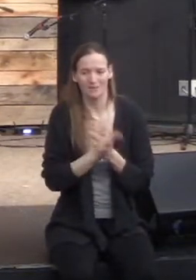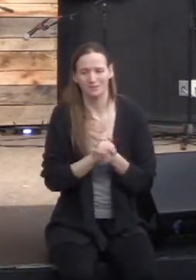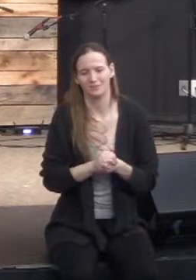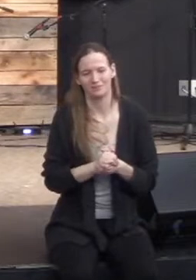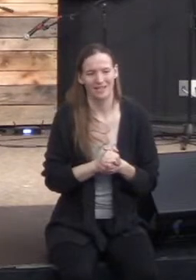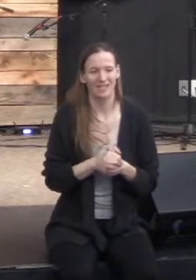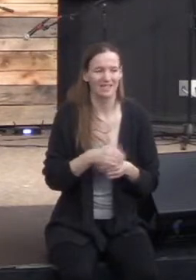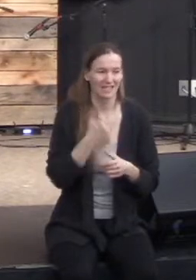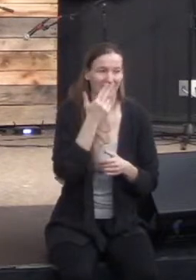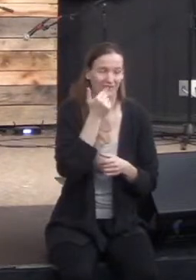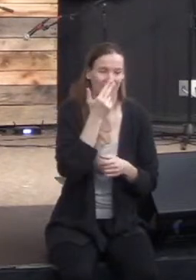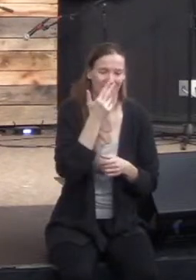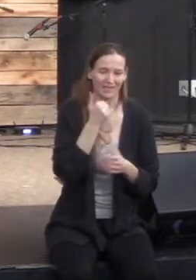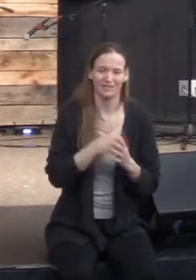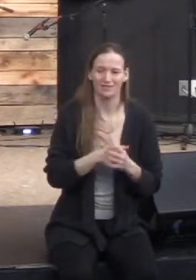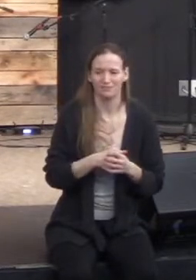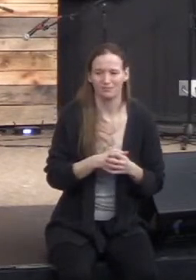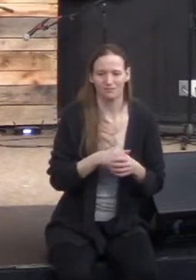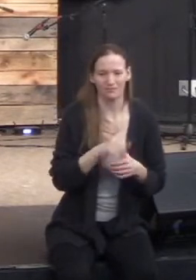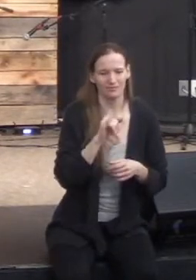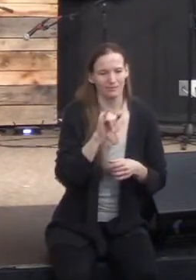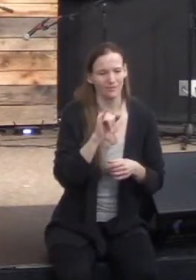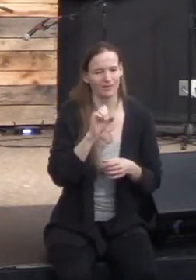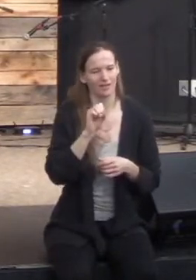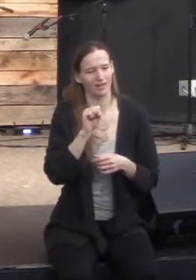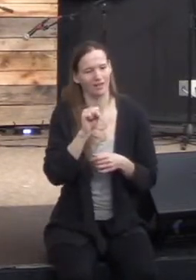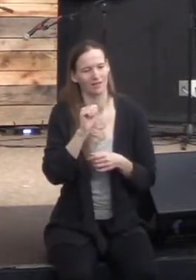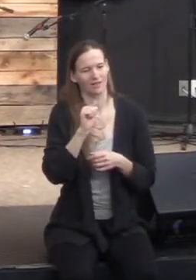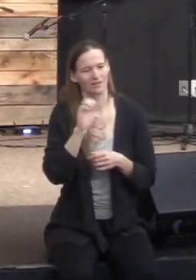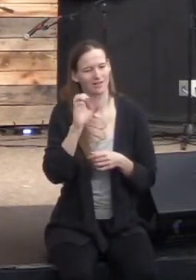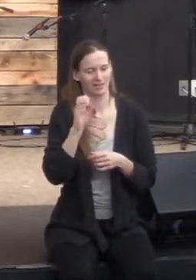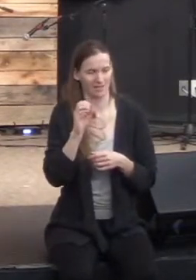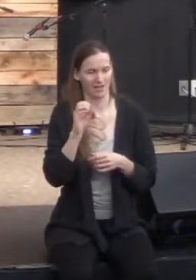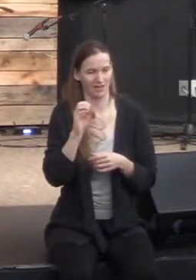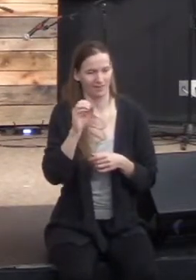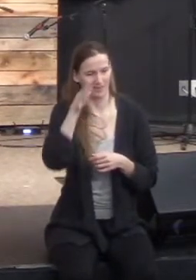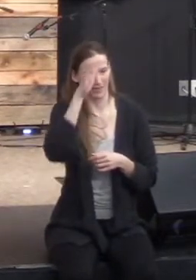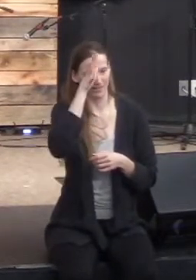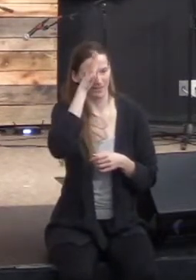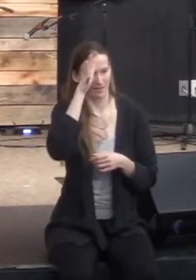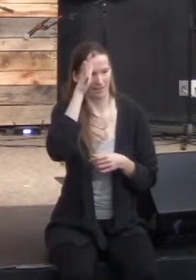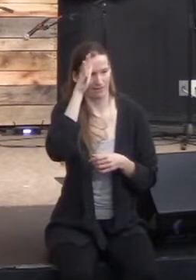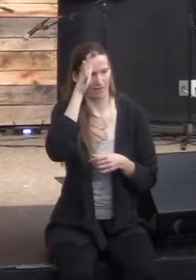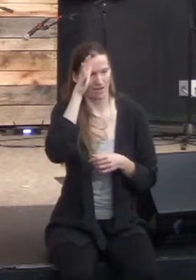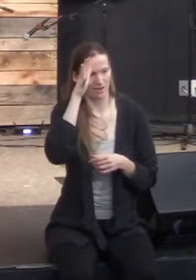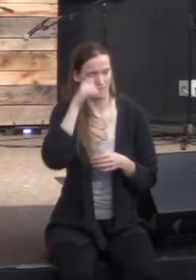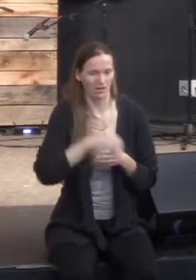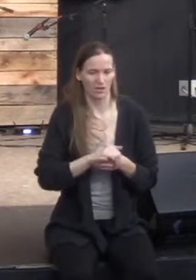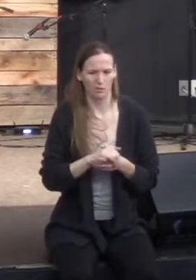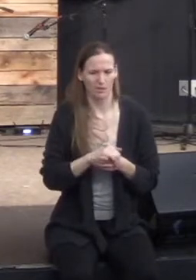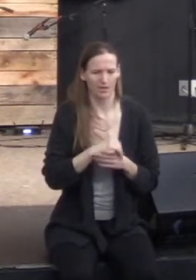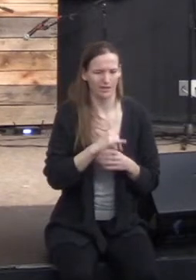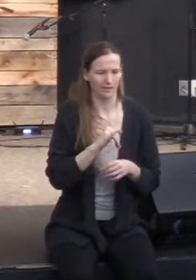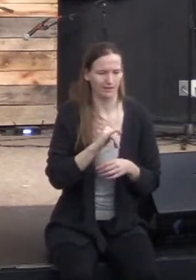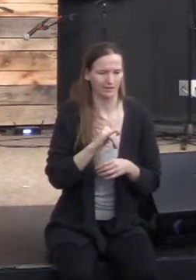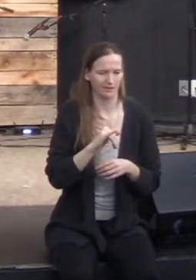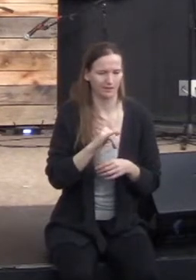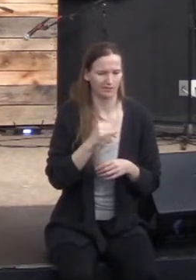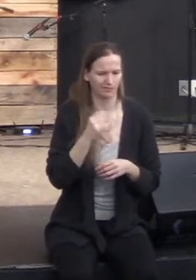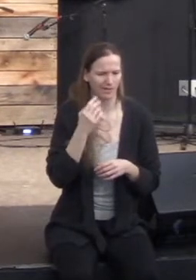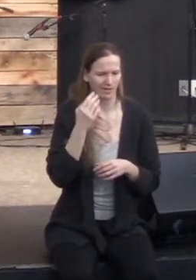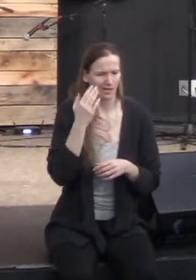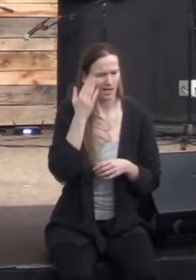know, Isaac is one of those characters, the father of Jacob, that you just kind of go, I'm not sure how to read Isaac,